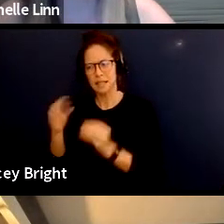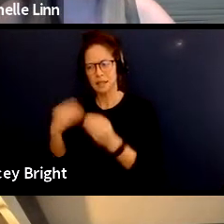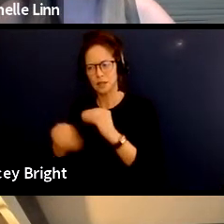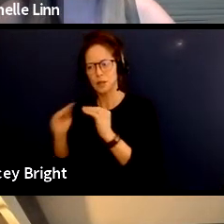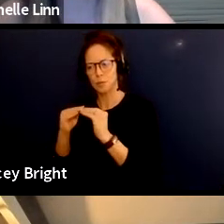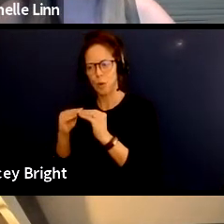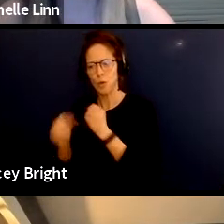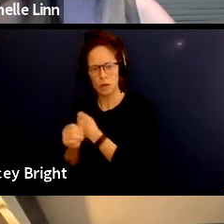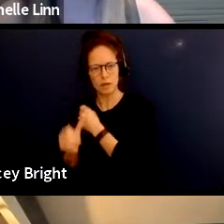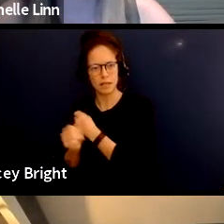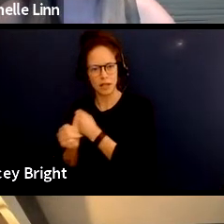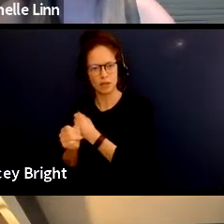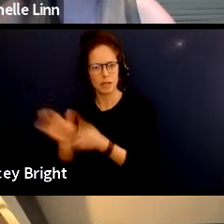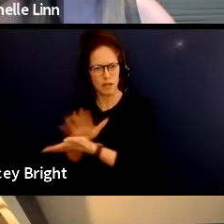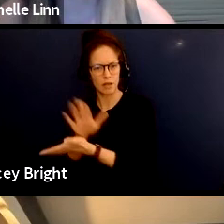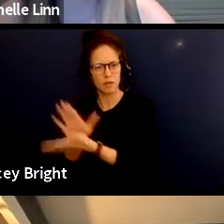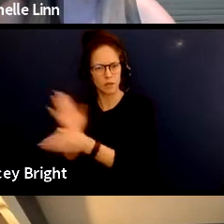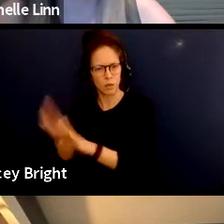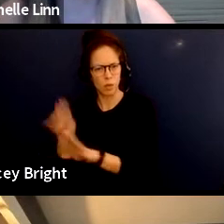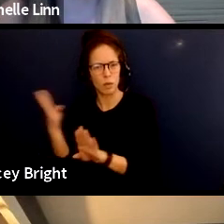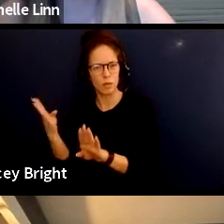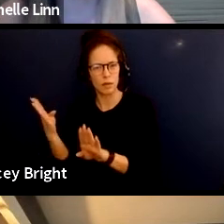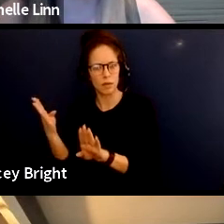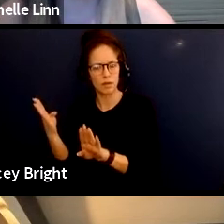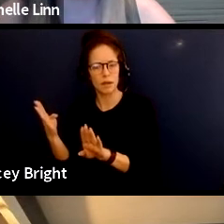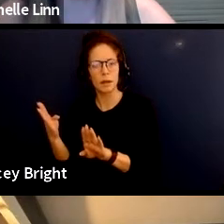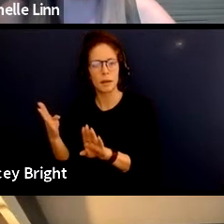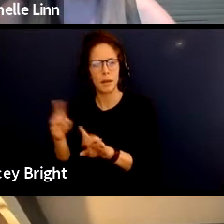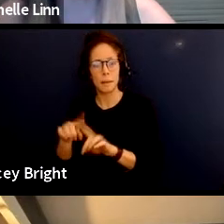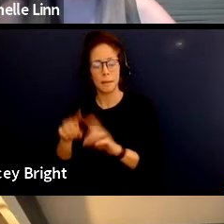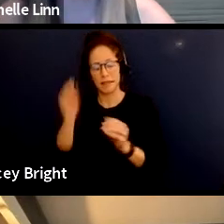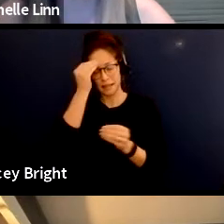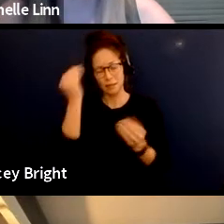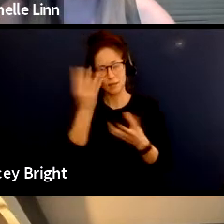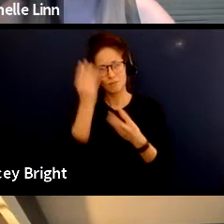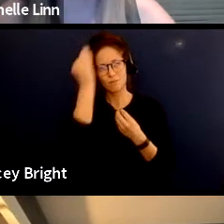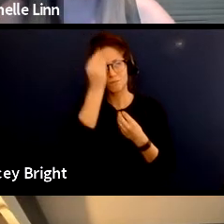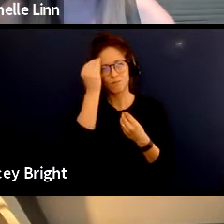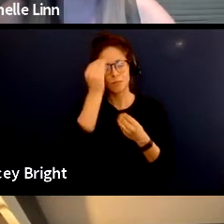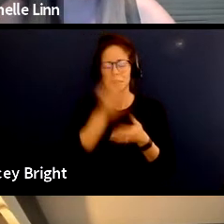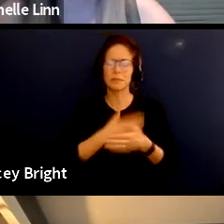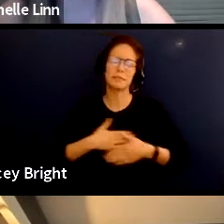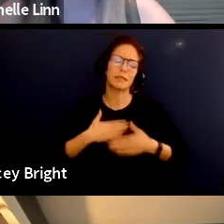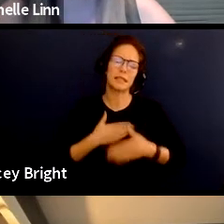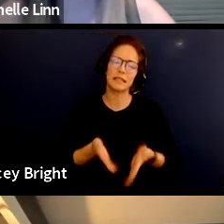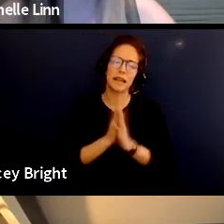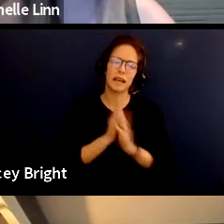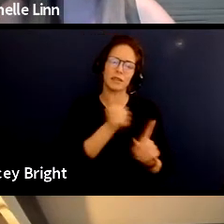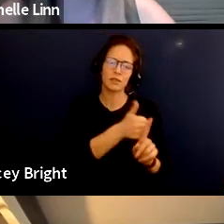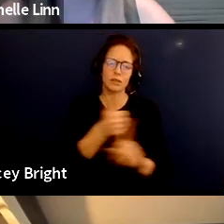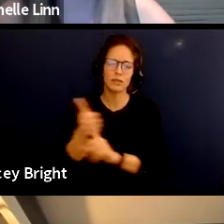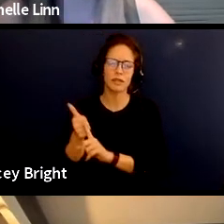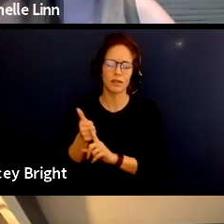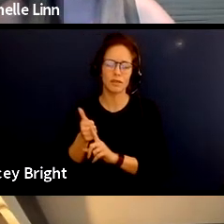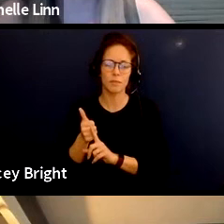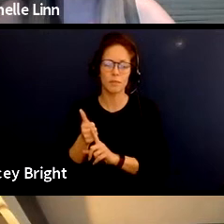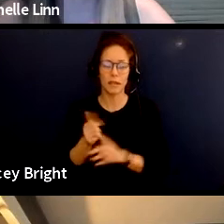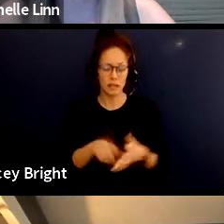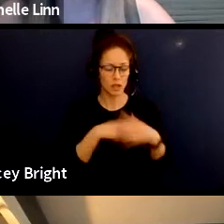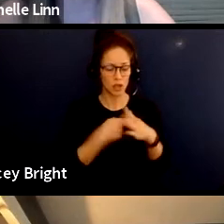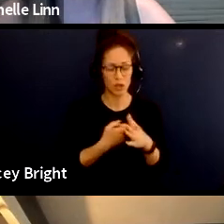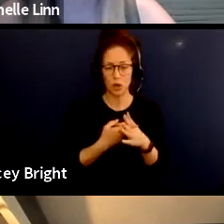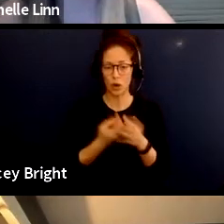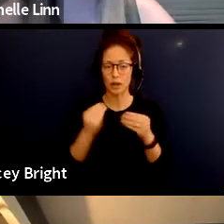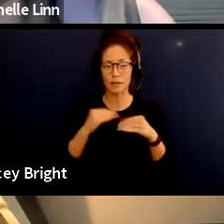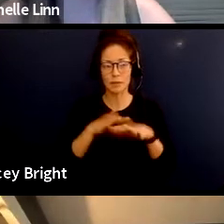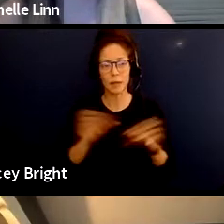dangerous to have the school open in person. This information in mind, please ask yourself, do the potential benefits of starting in-person